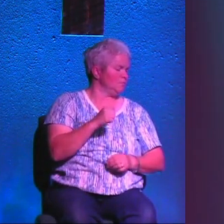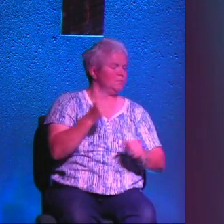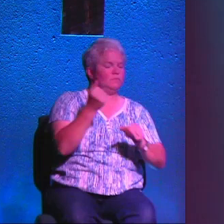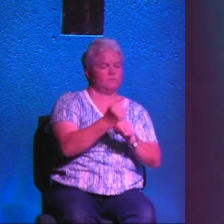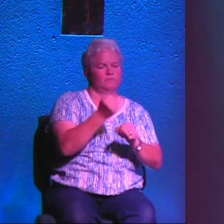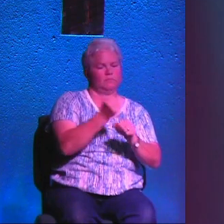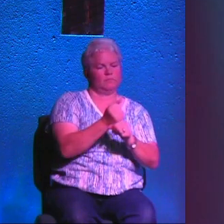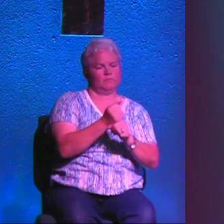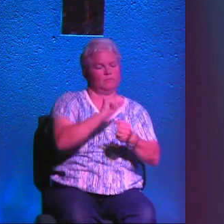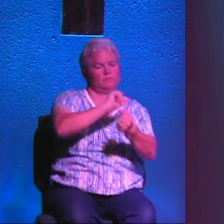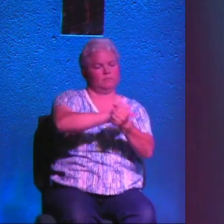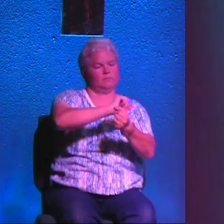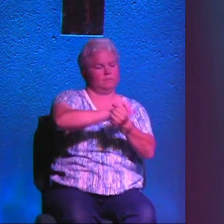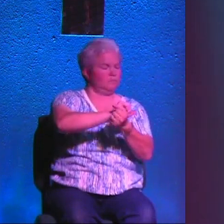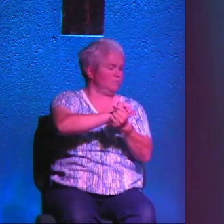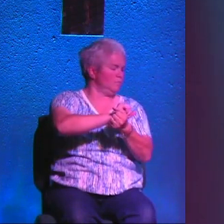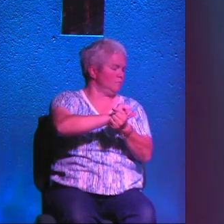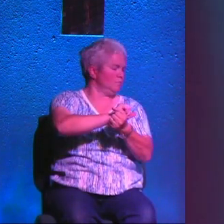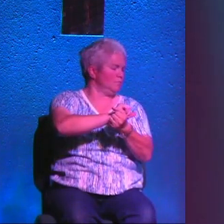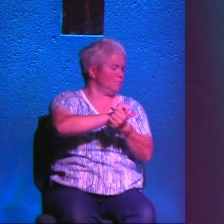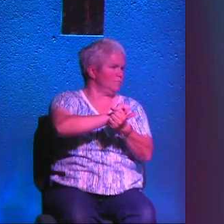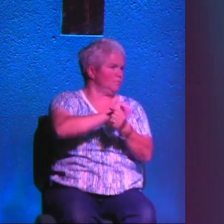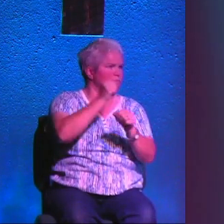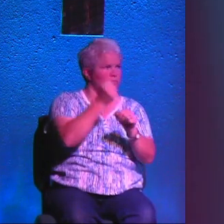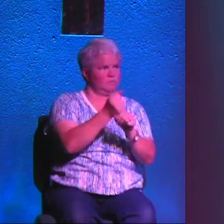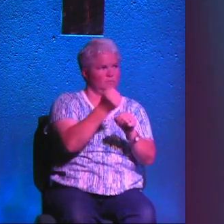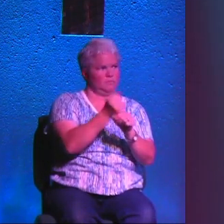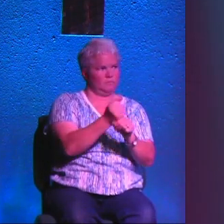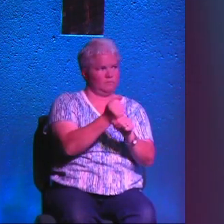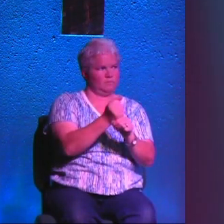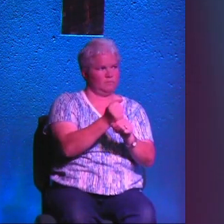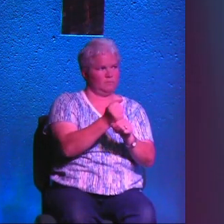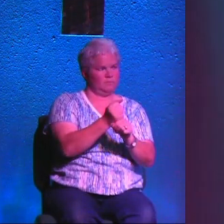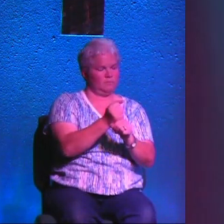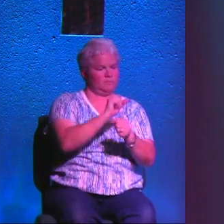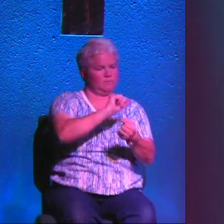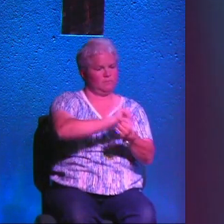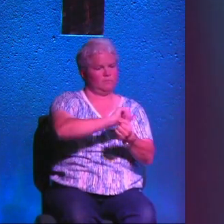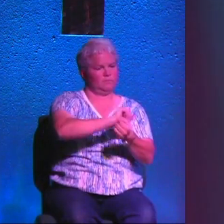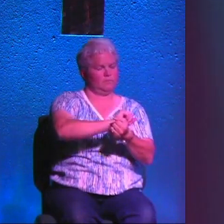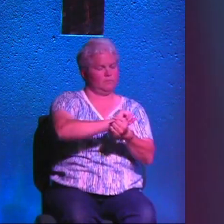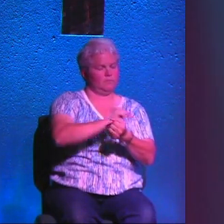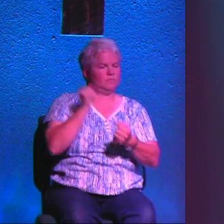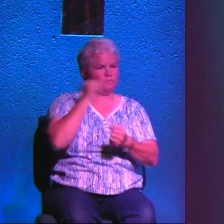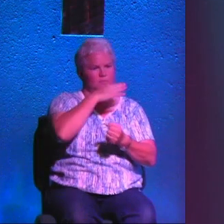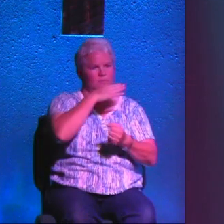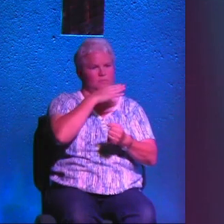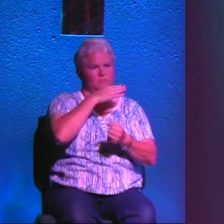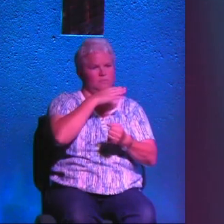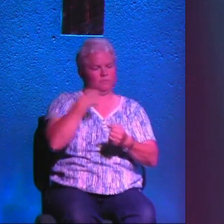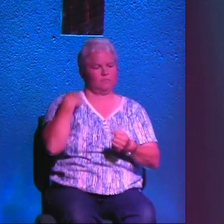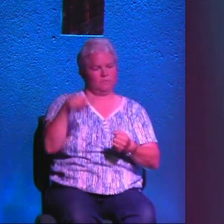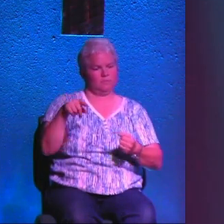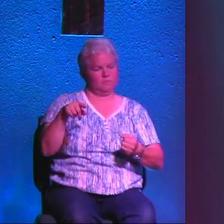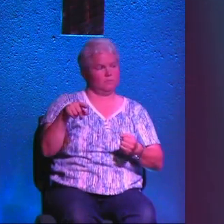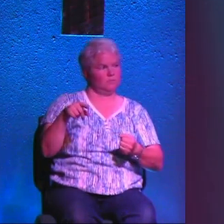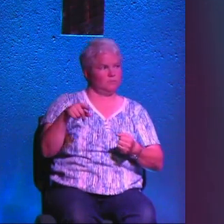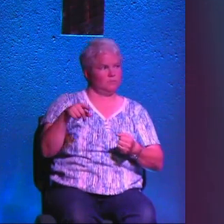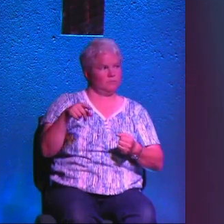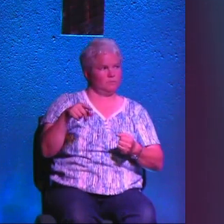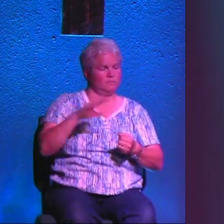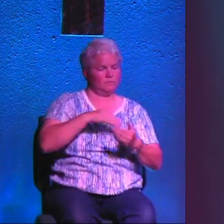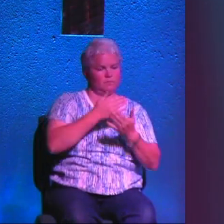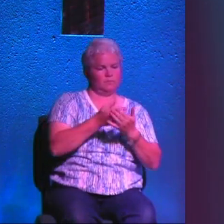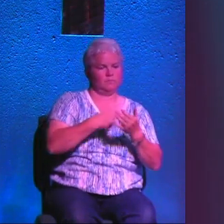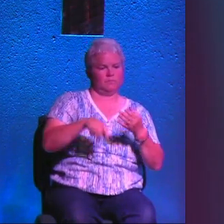Make it about his efforts. He's going to make it about his works. That's every false religion is